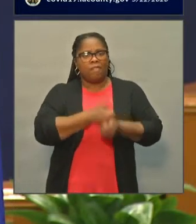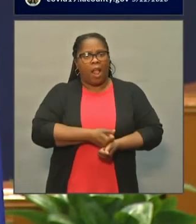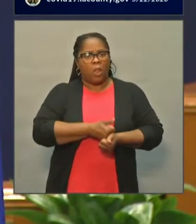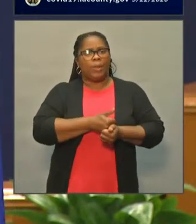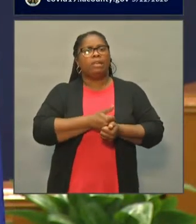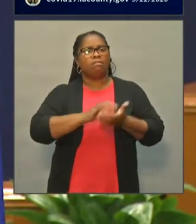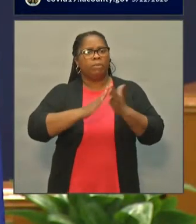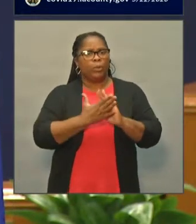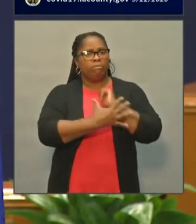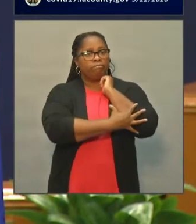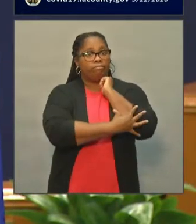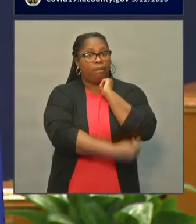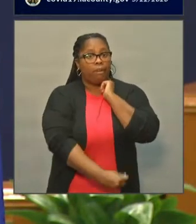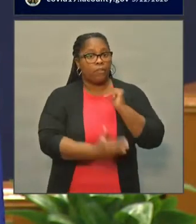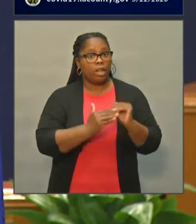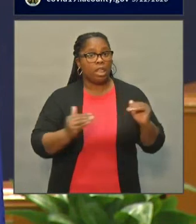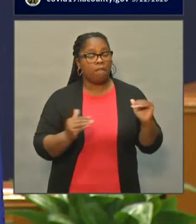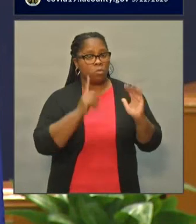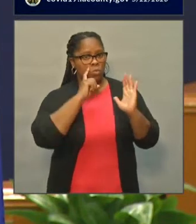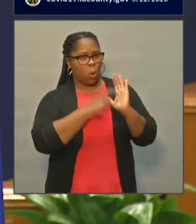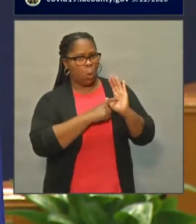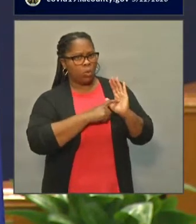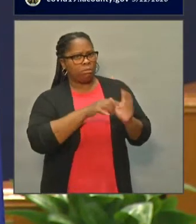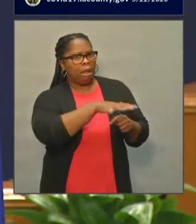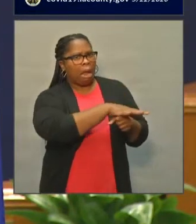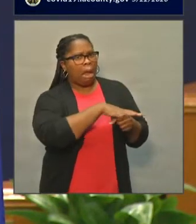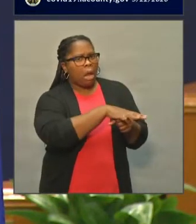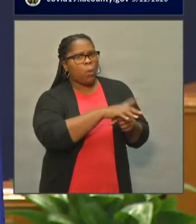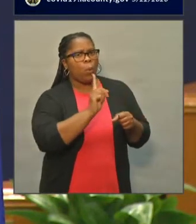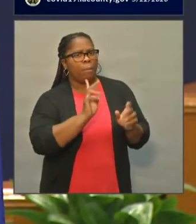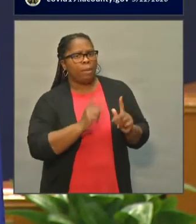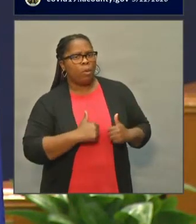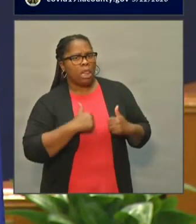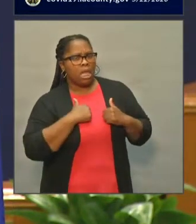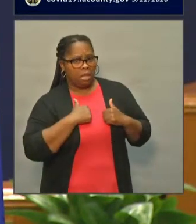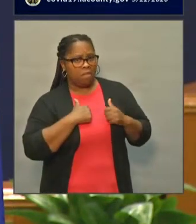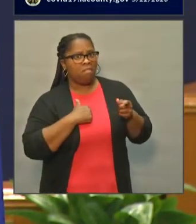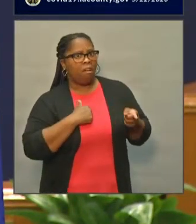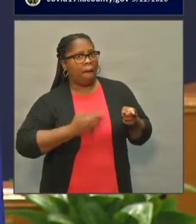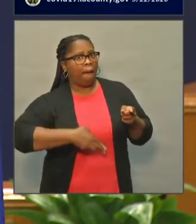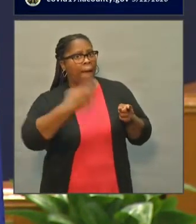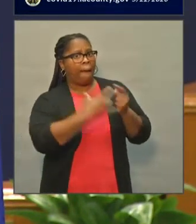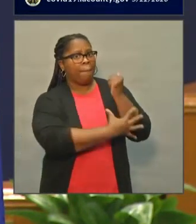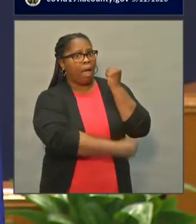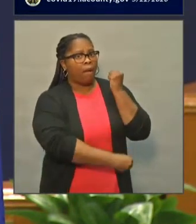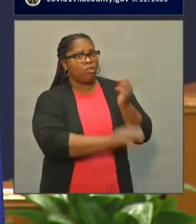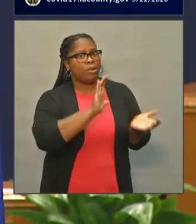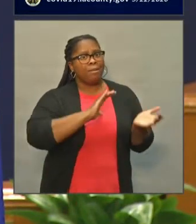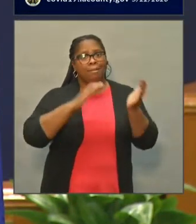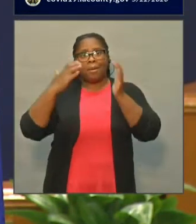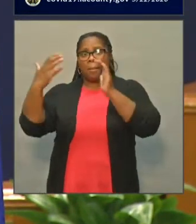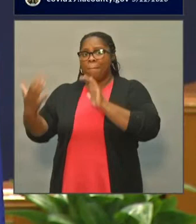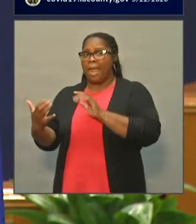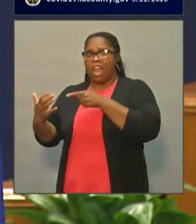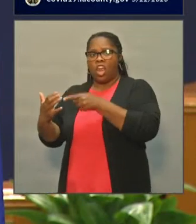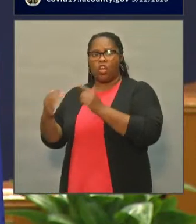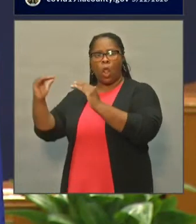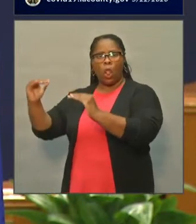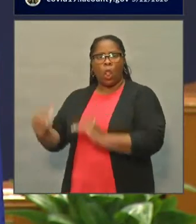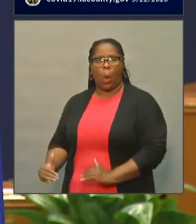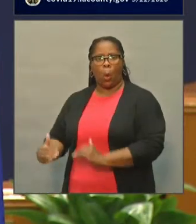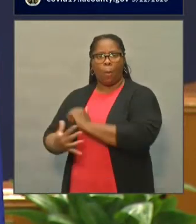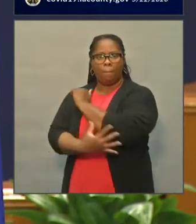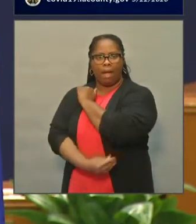live in areas with high rates of poverty have now almost four times the rate of deaths for COVID-19